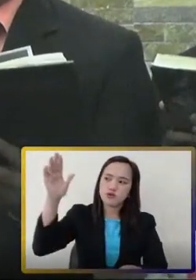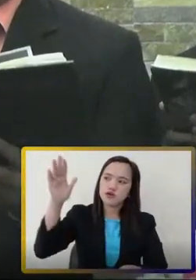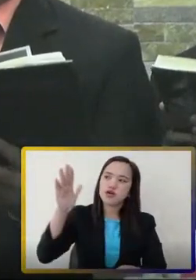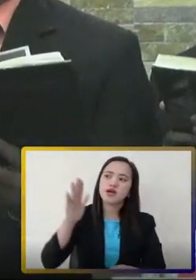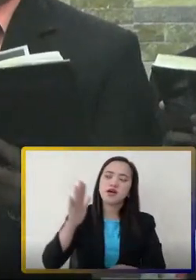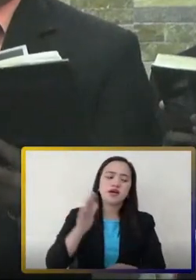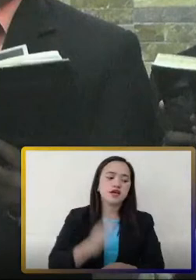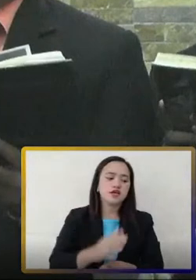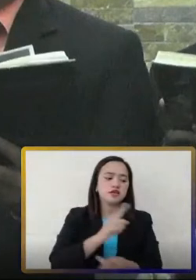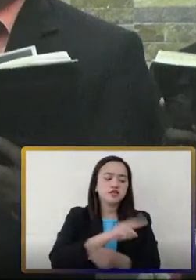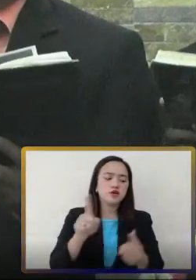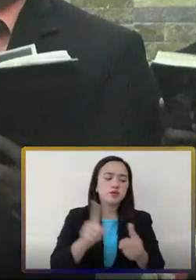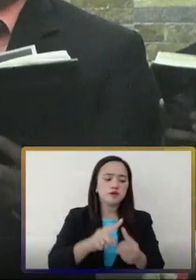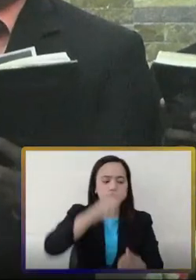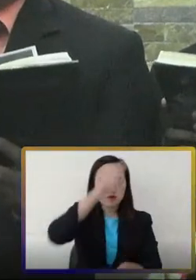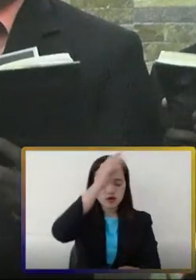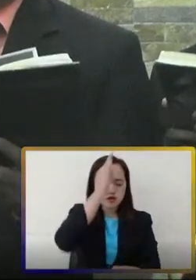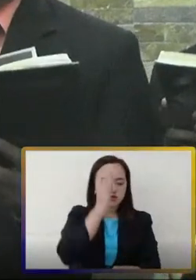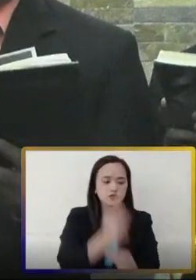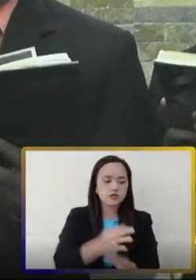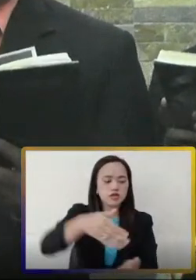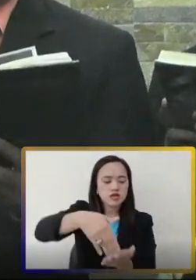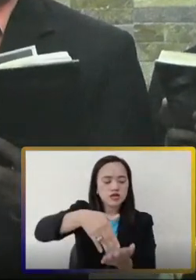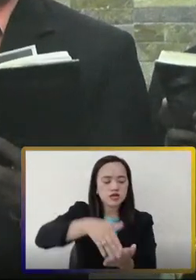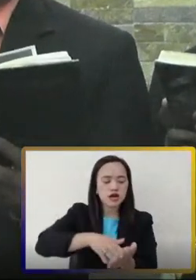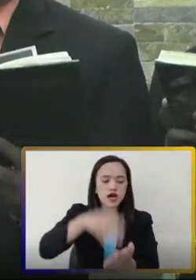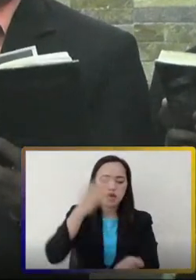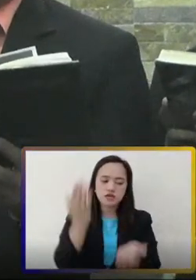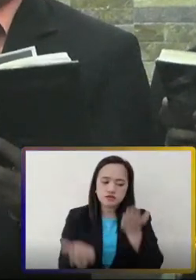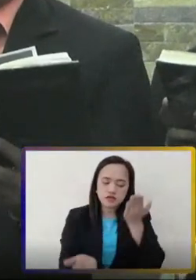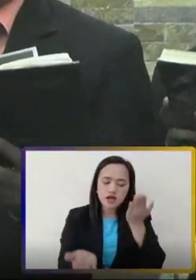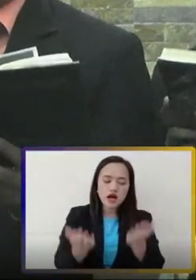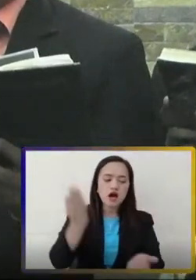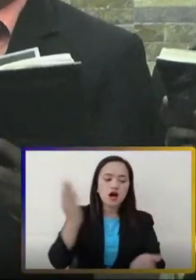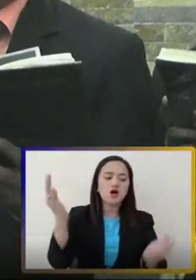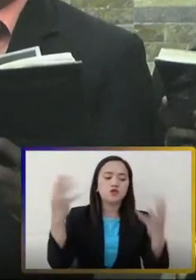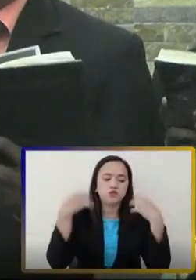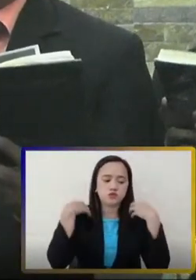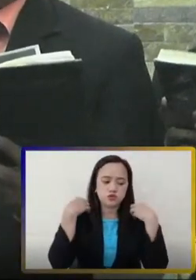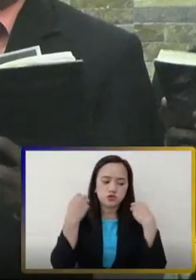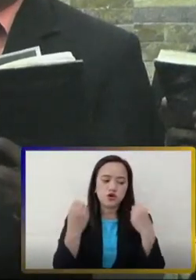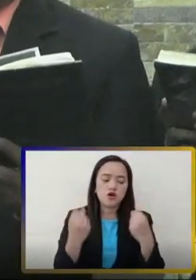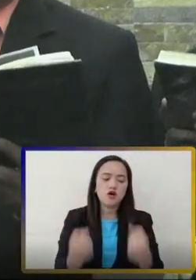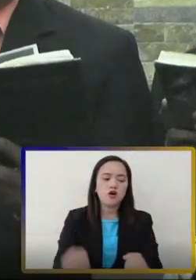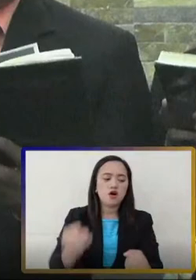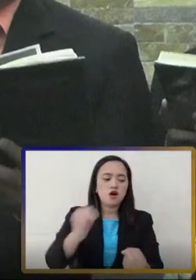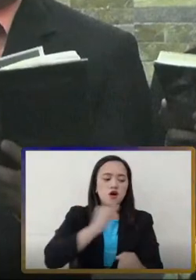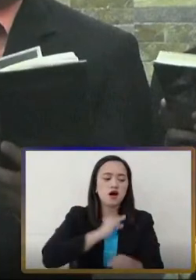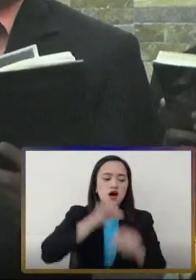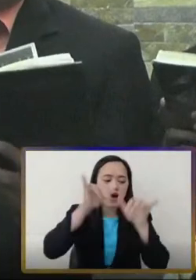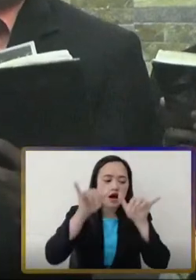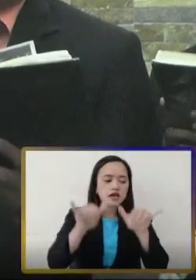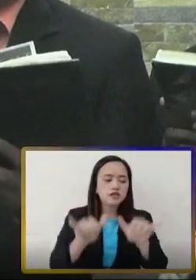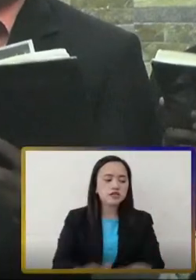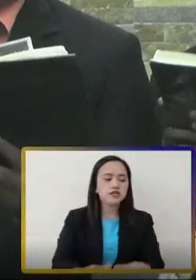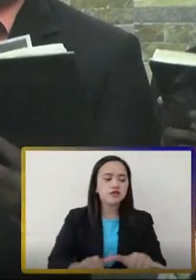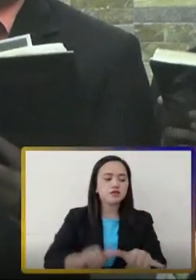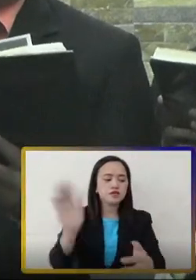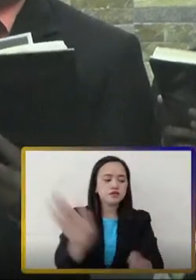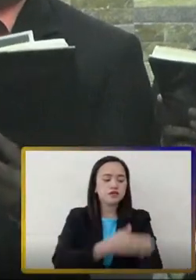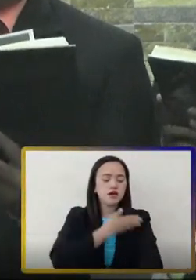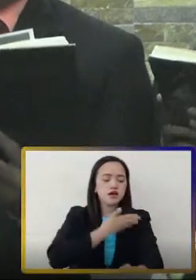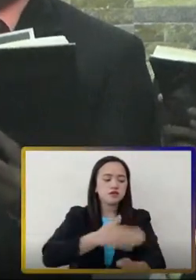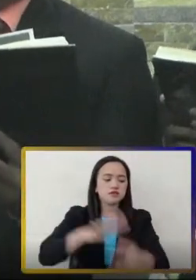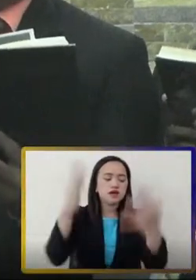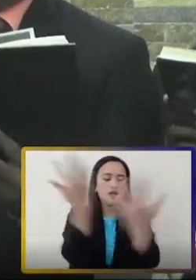unchanging grace. When faith is weak and doubt is strong, I still